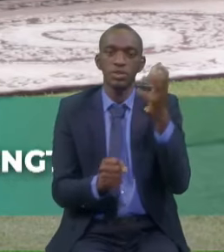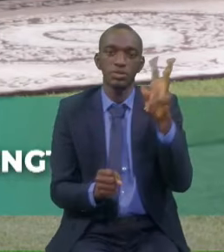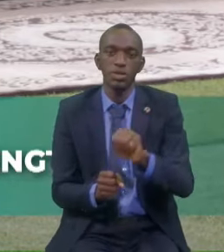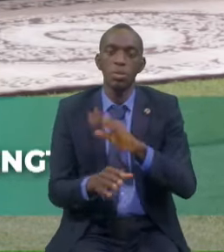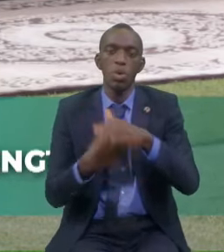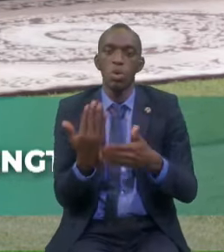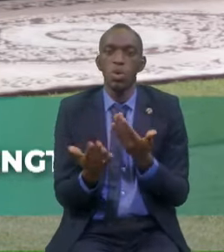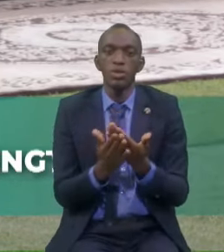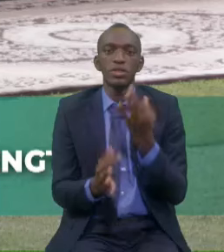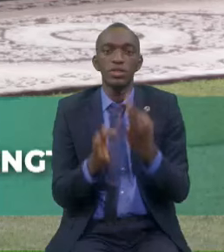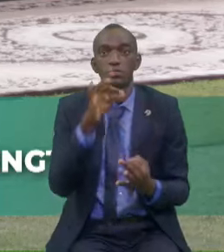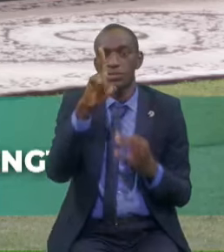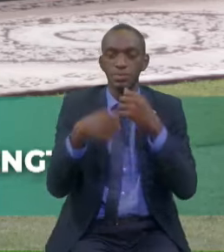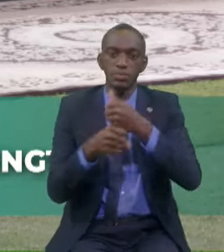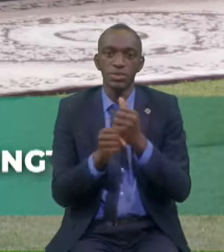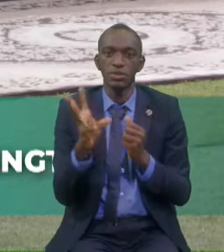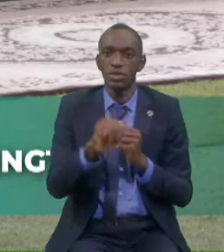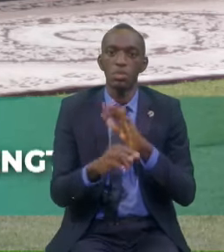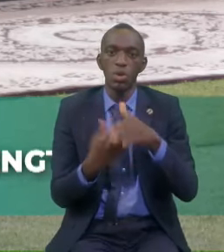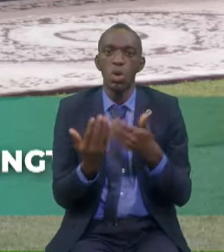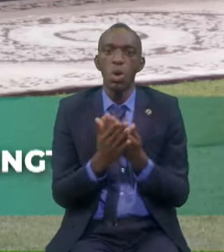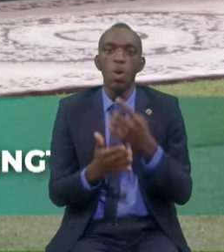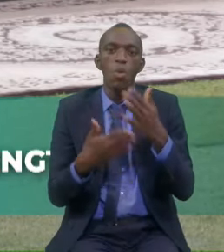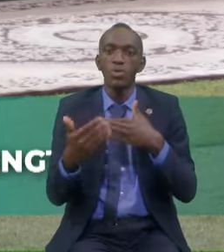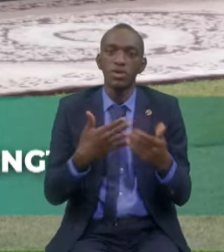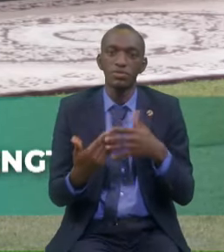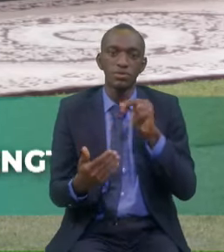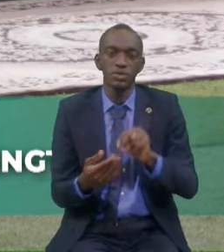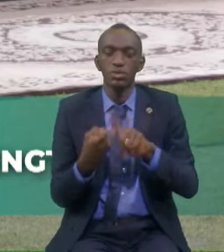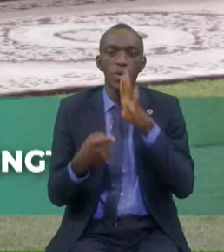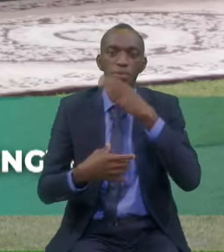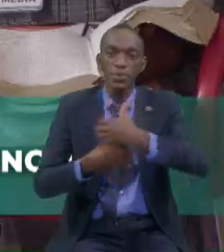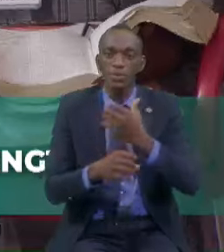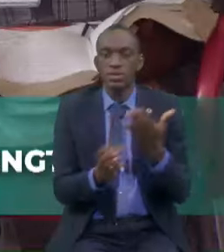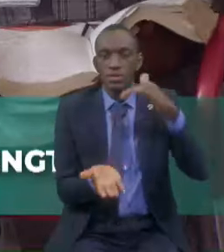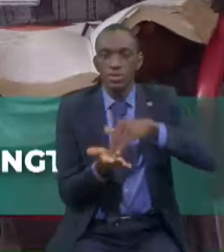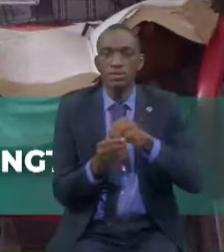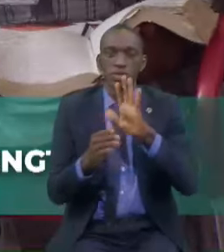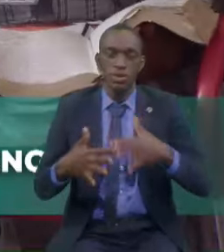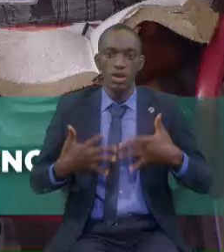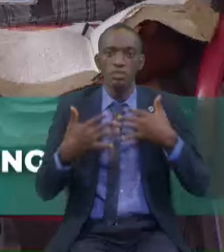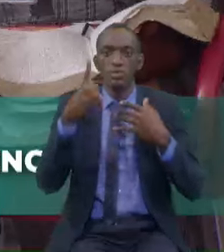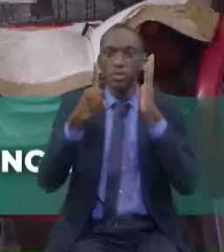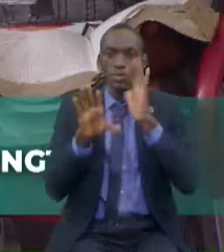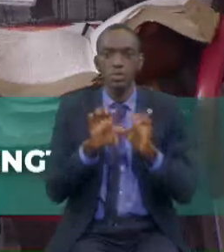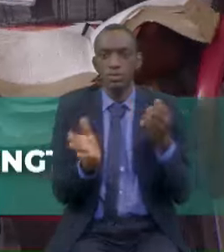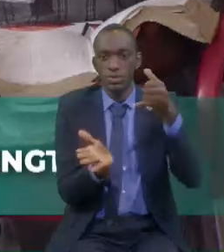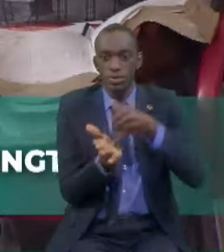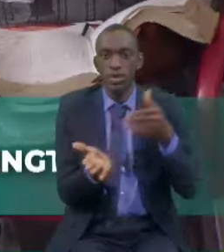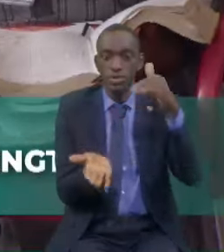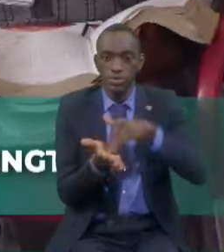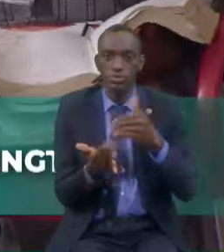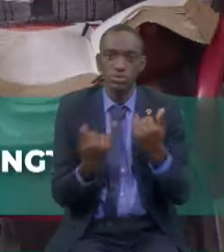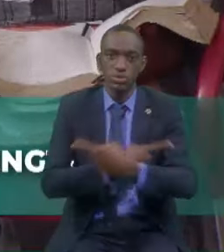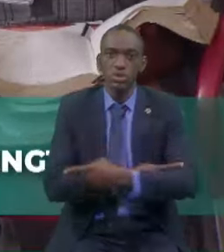be made again, created in your life, he will do it even today. He will do it in his power. He